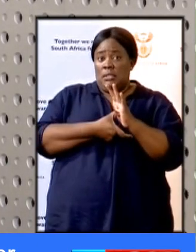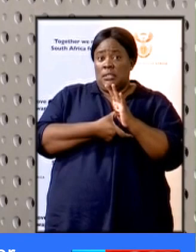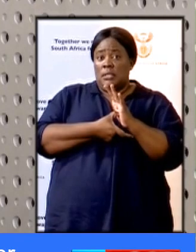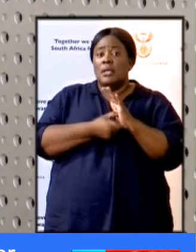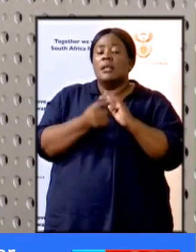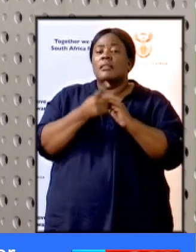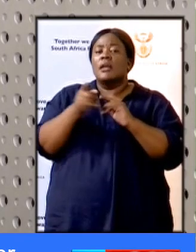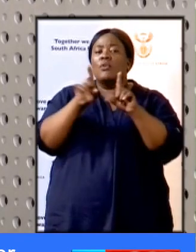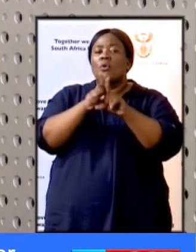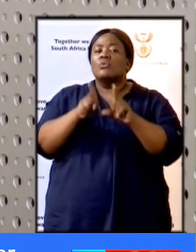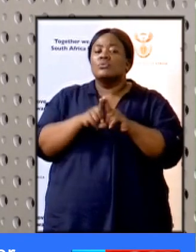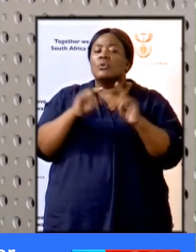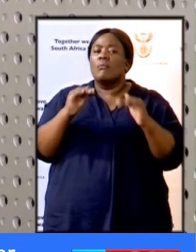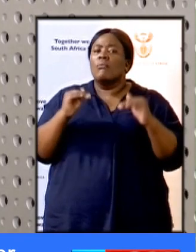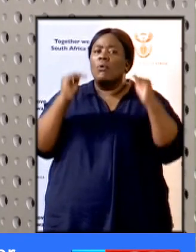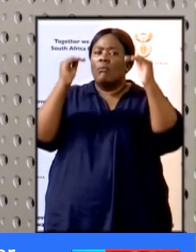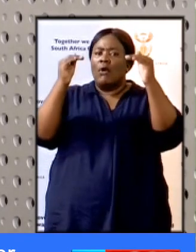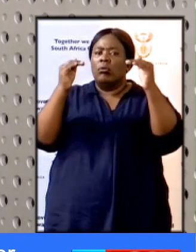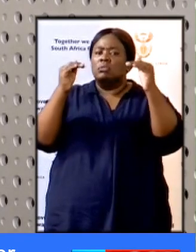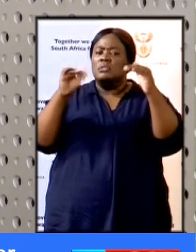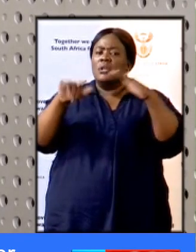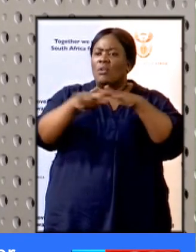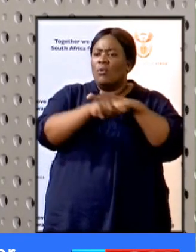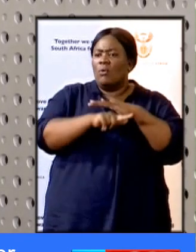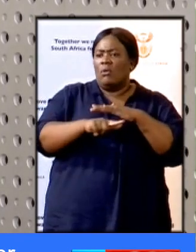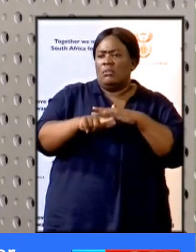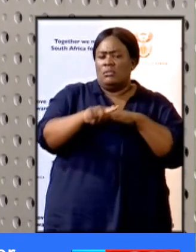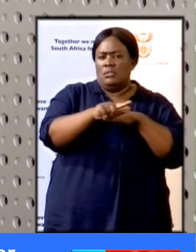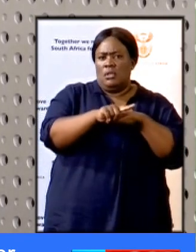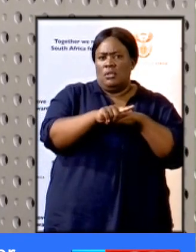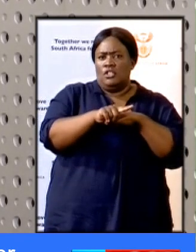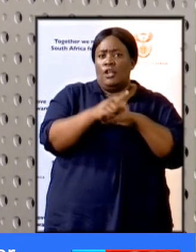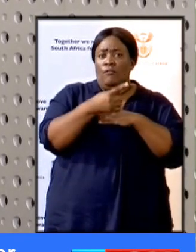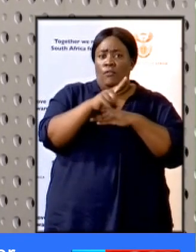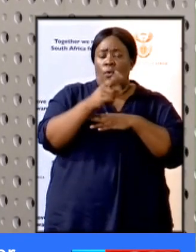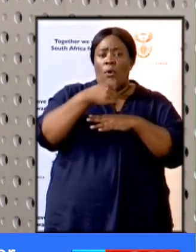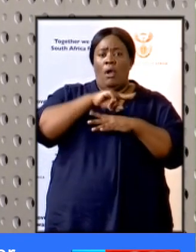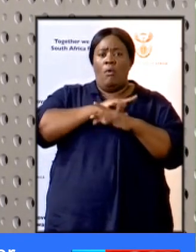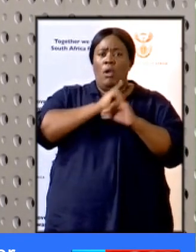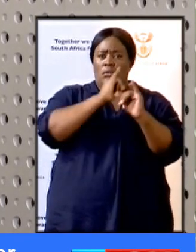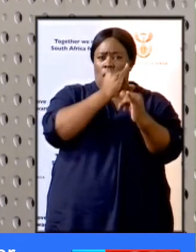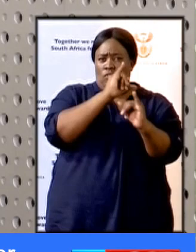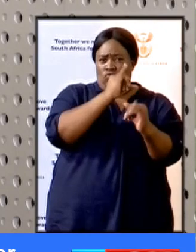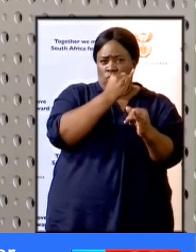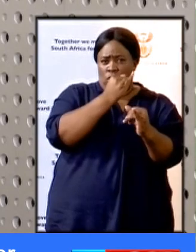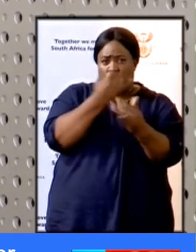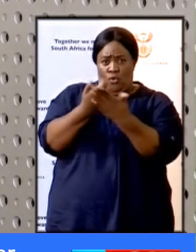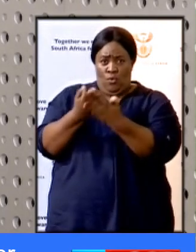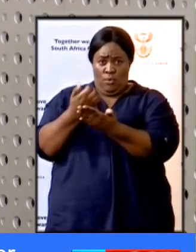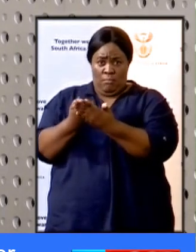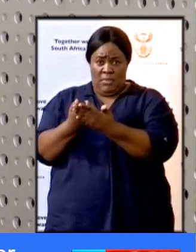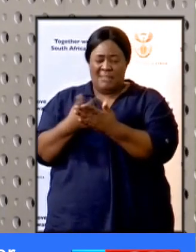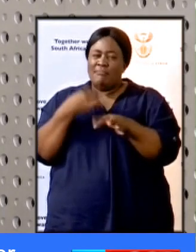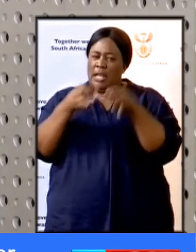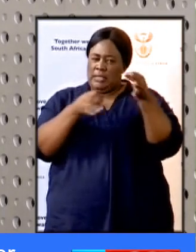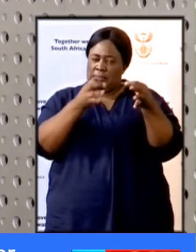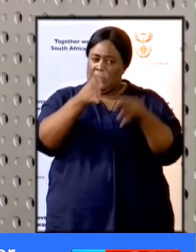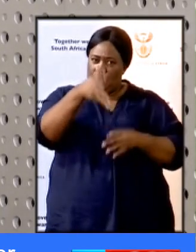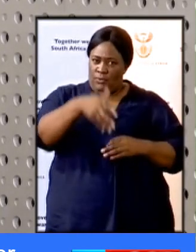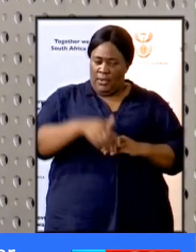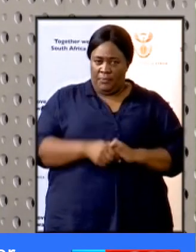promote localization and industrialization of our economy. Let me explain this a little. Both